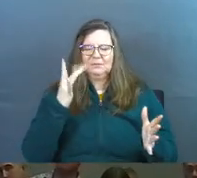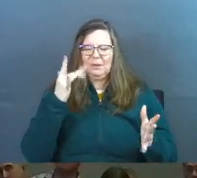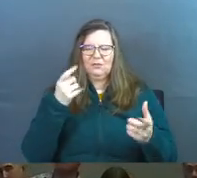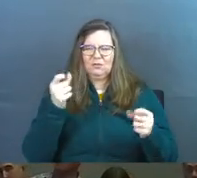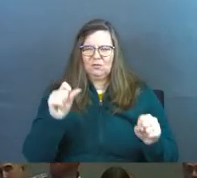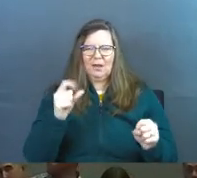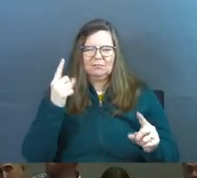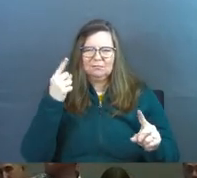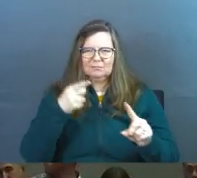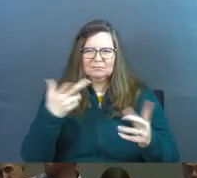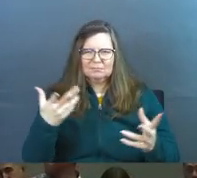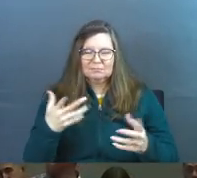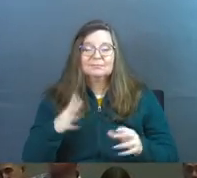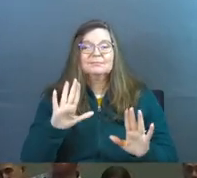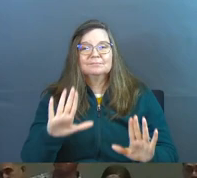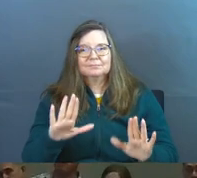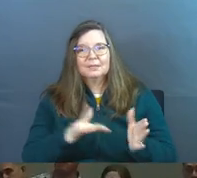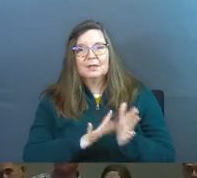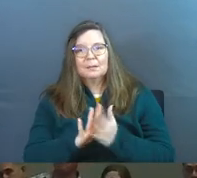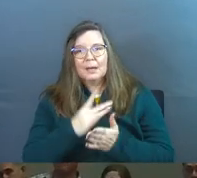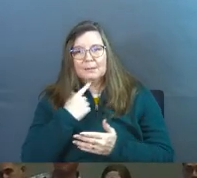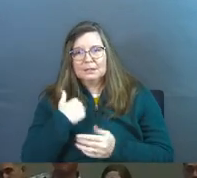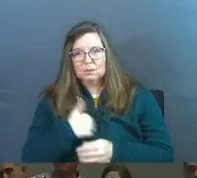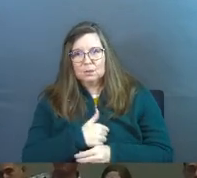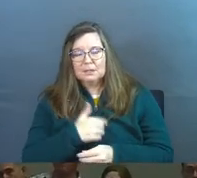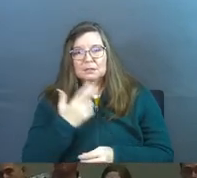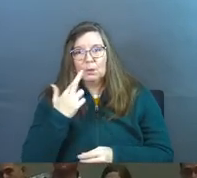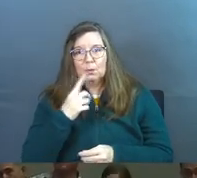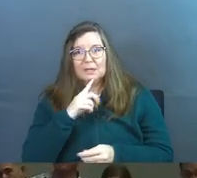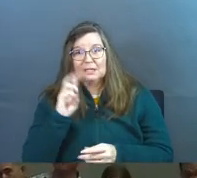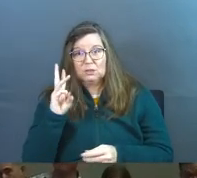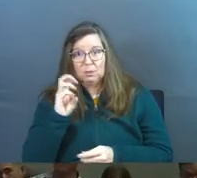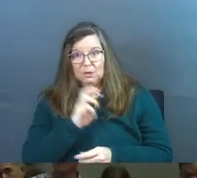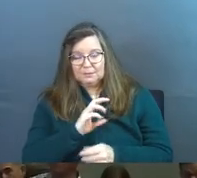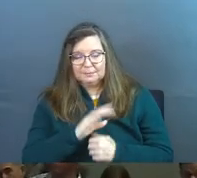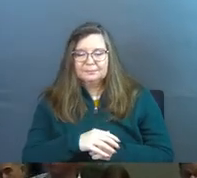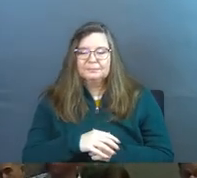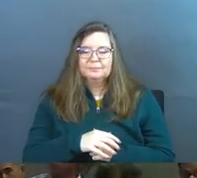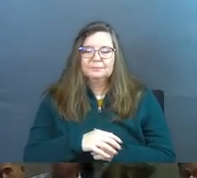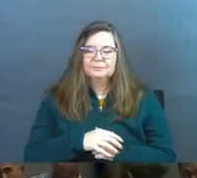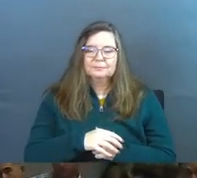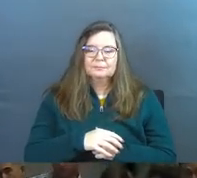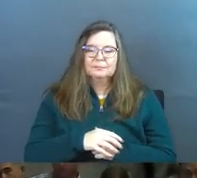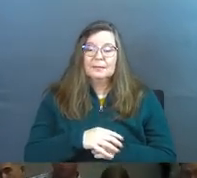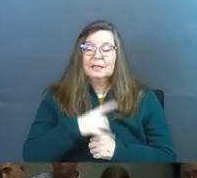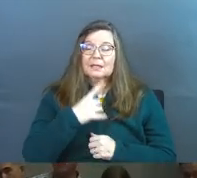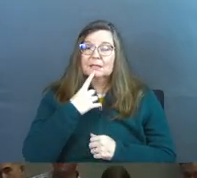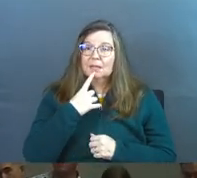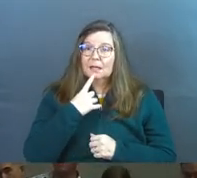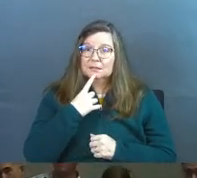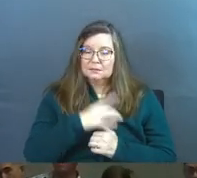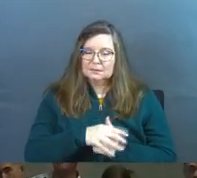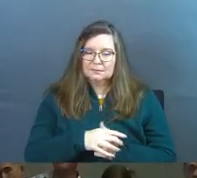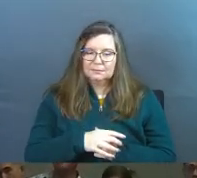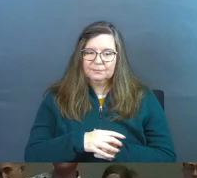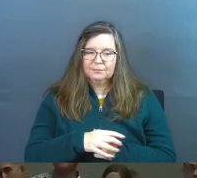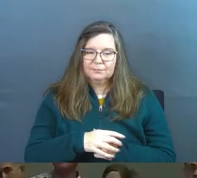try? Here's what the Bible does to us, and here's where it gets weird. Is it says,